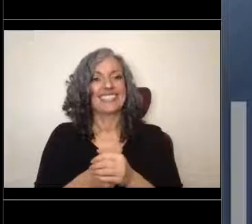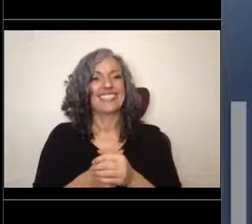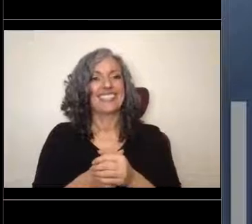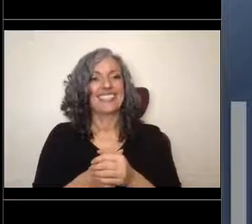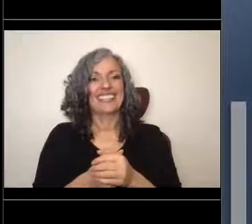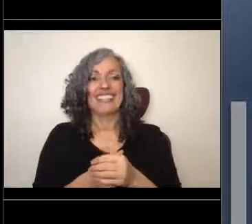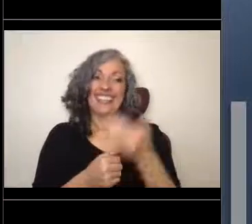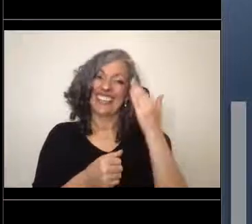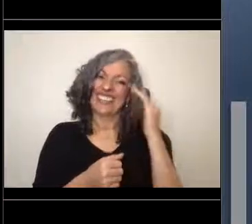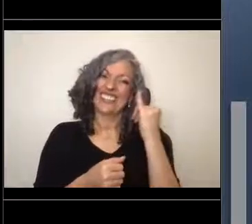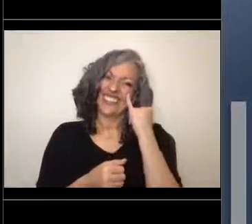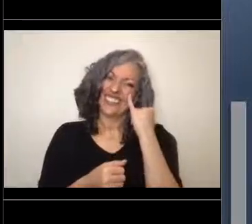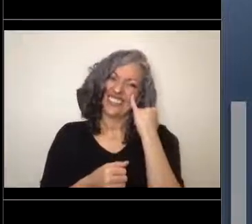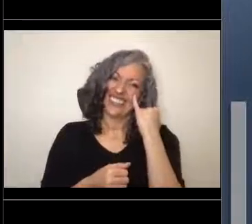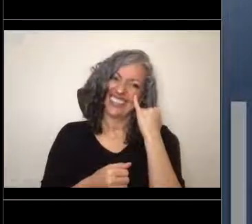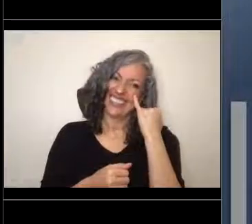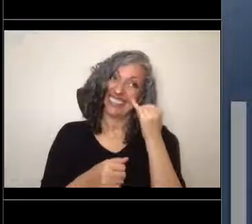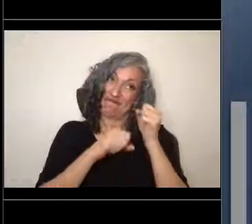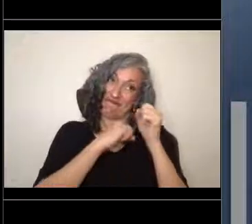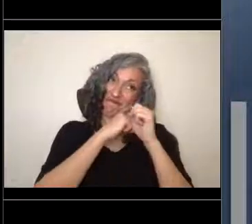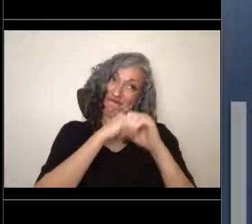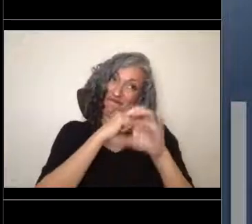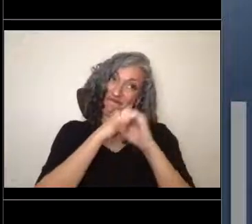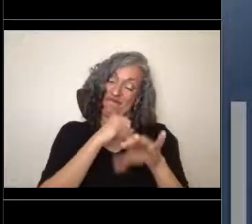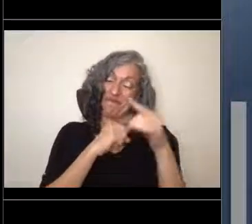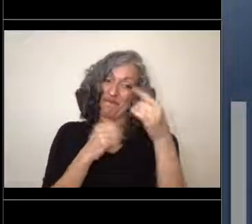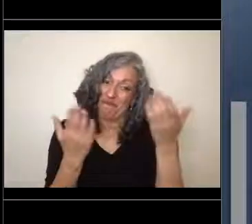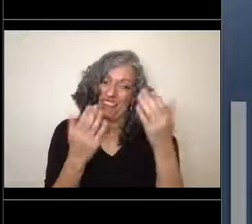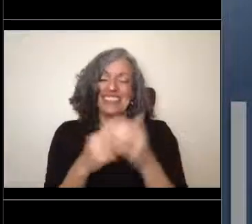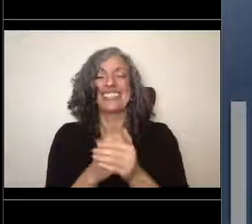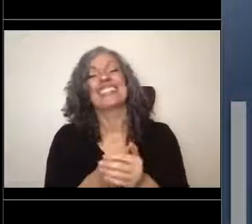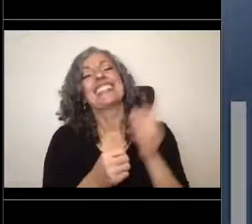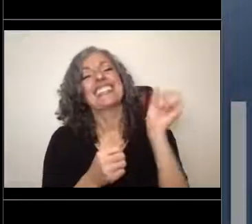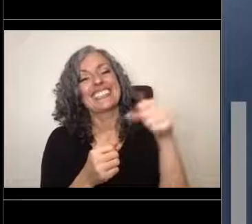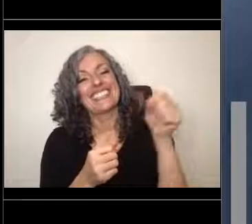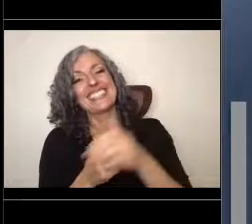I don't know if that's a promotion or what. Yes.